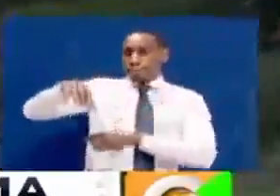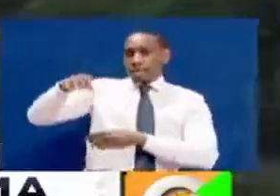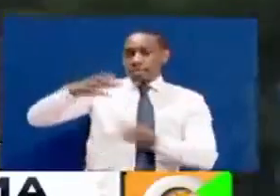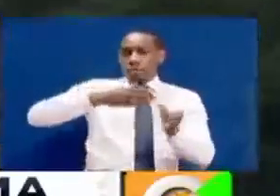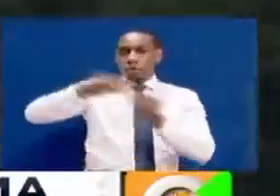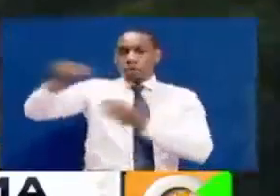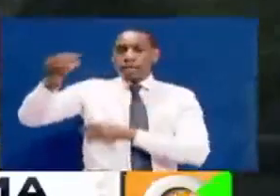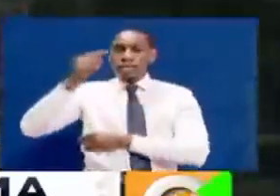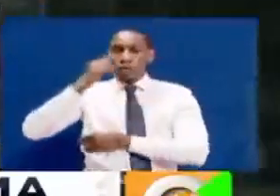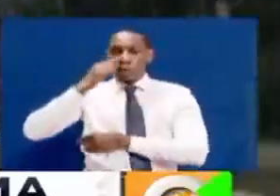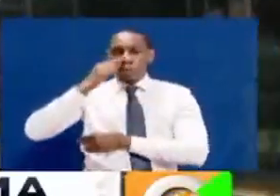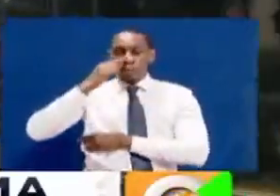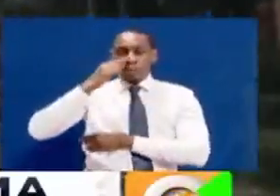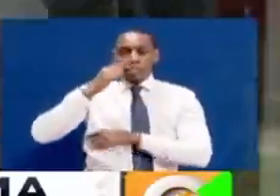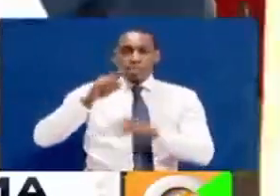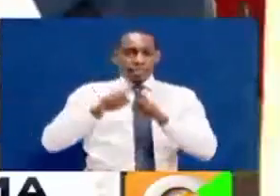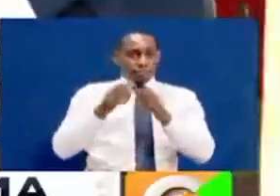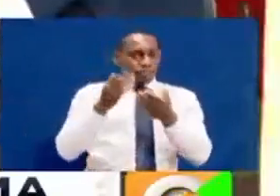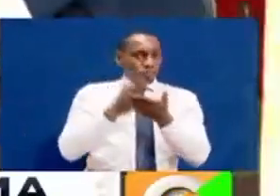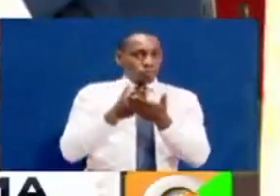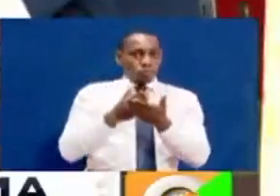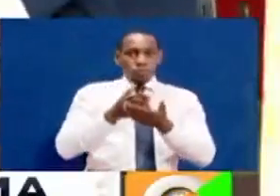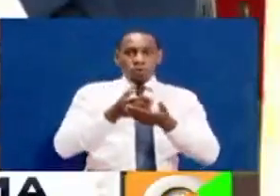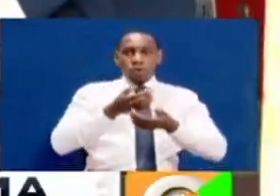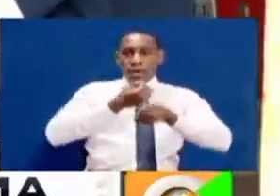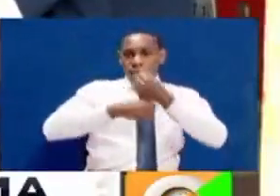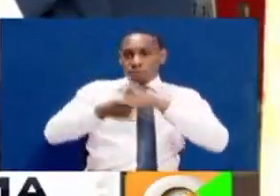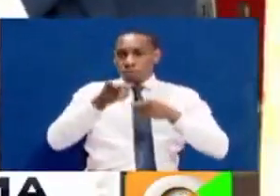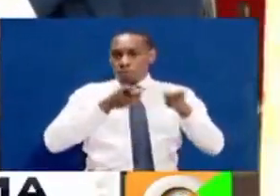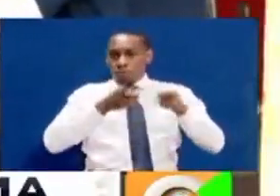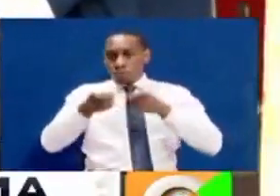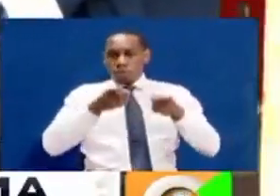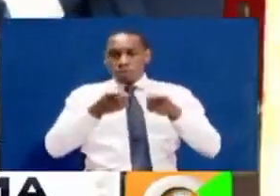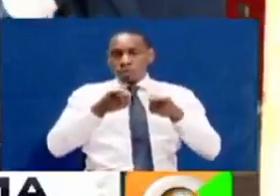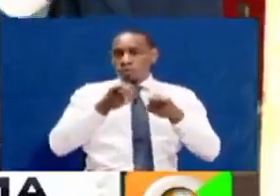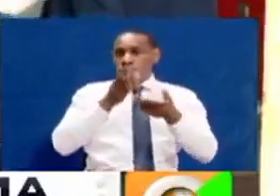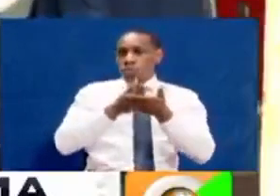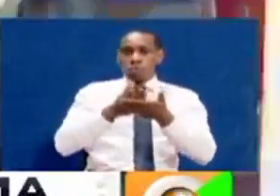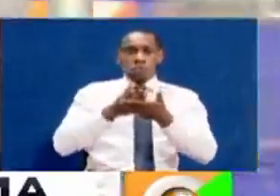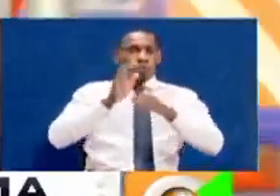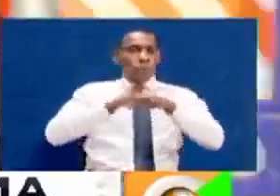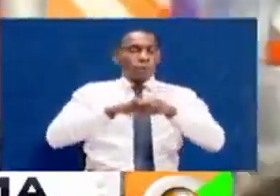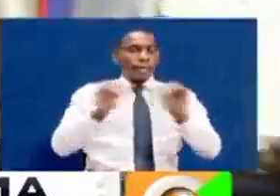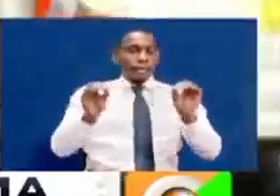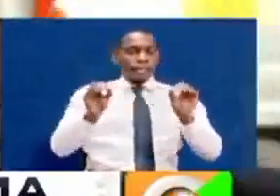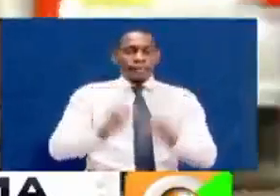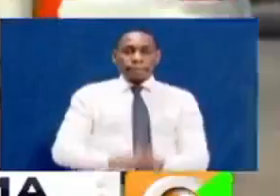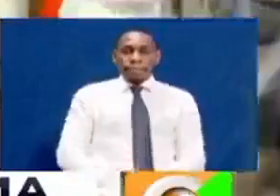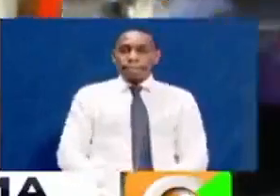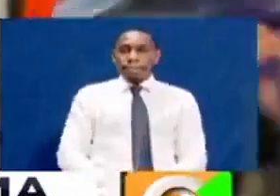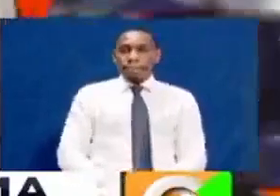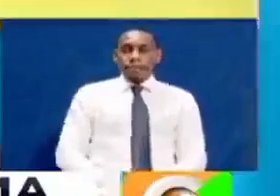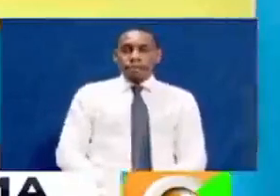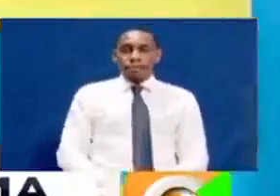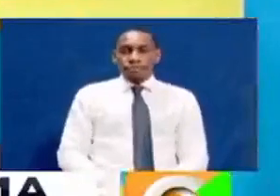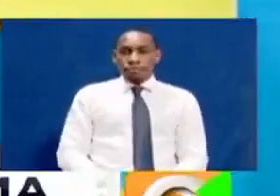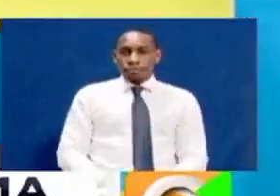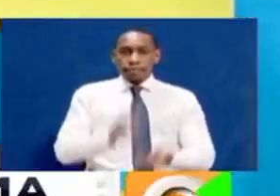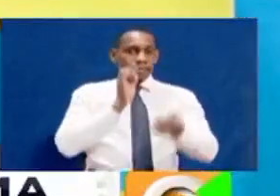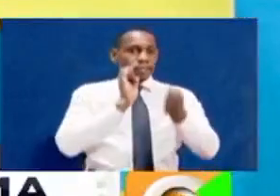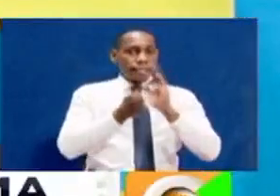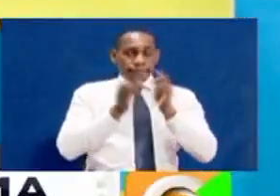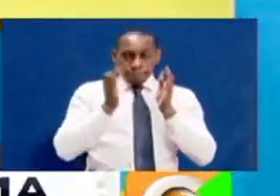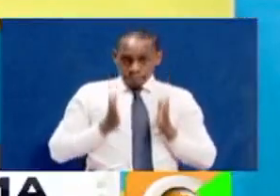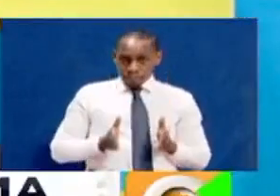vehicle to go home. Does this then make the stringent containment measures an exercise in futility? Asymptomatic, if they turn out to